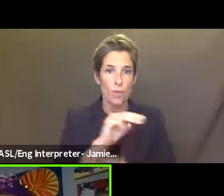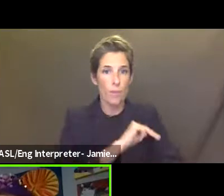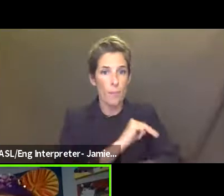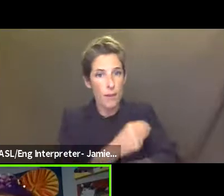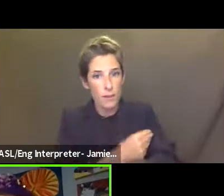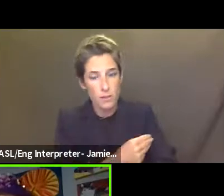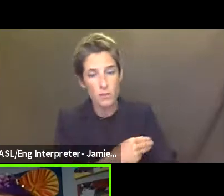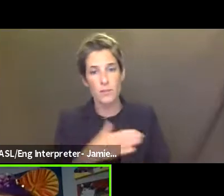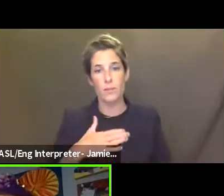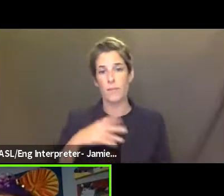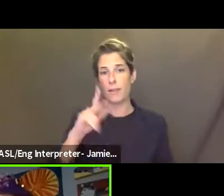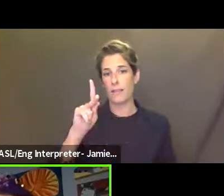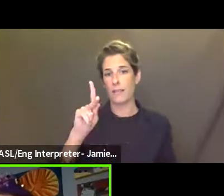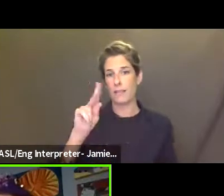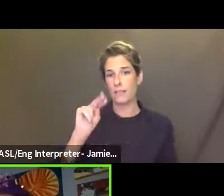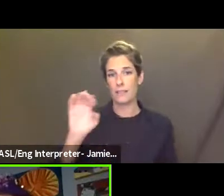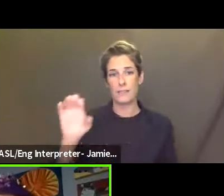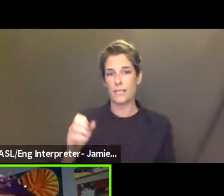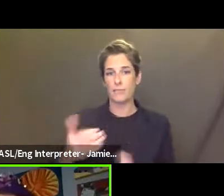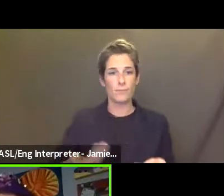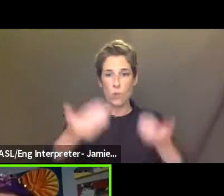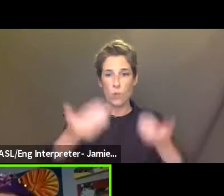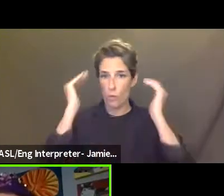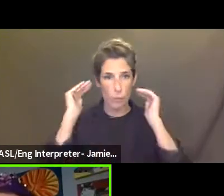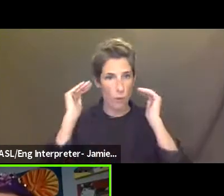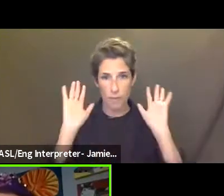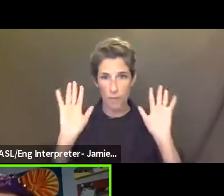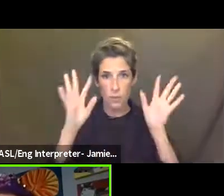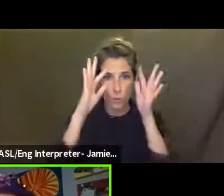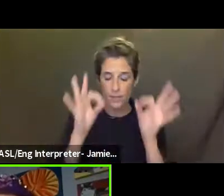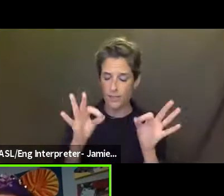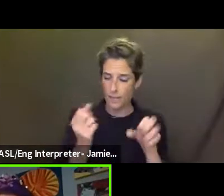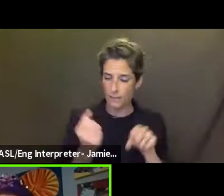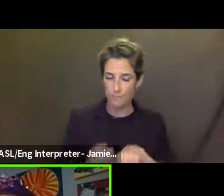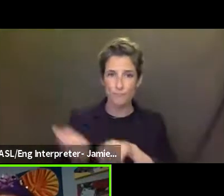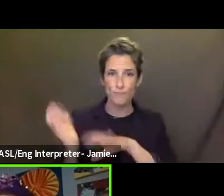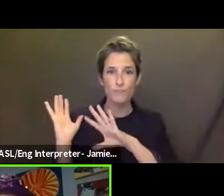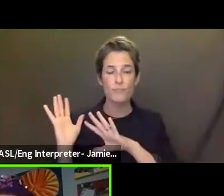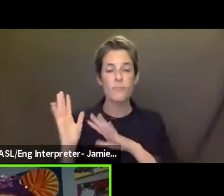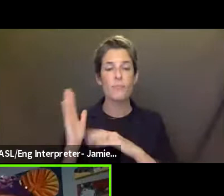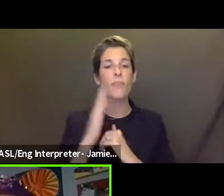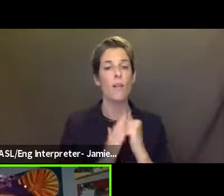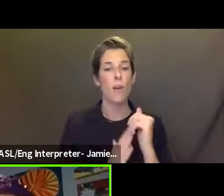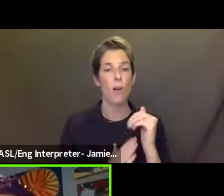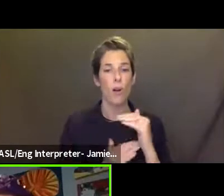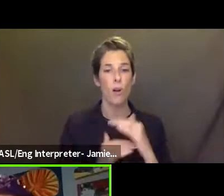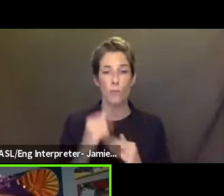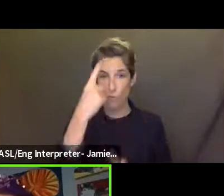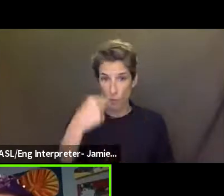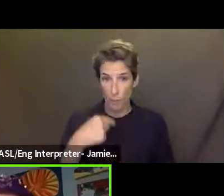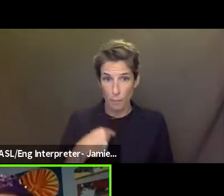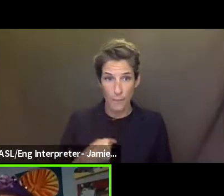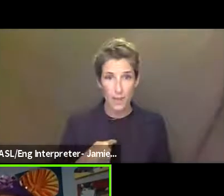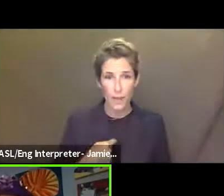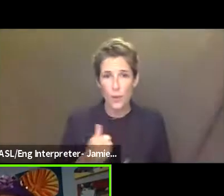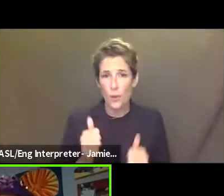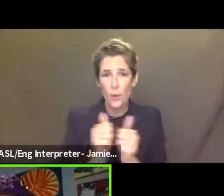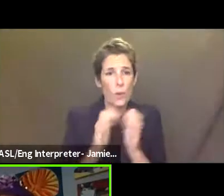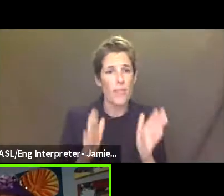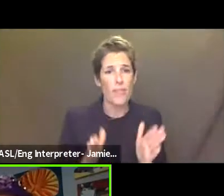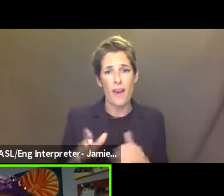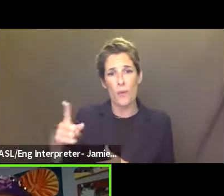contraction, and it just got too much. And I thought it would just be so much more comfortable for me and less painful to just not use them